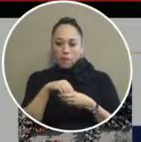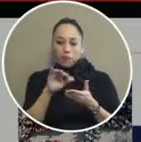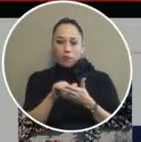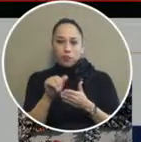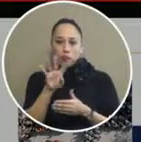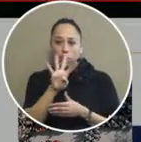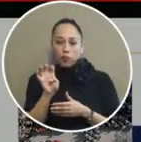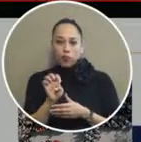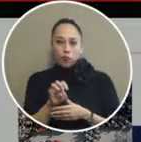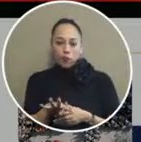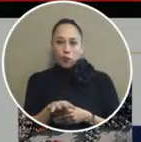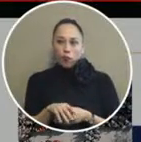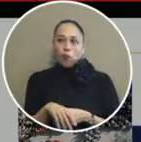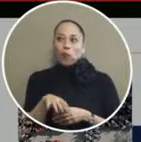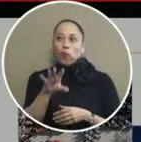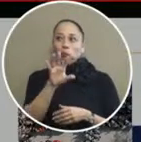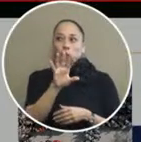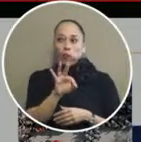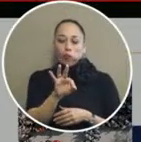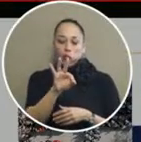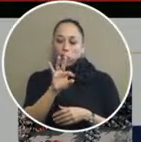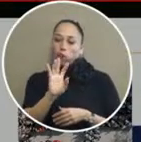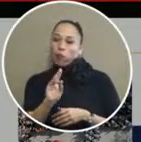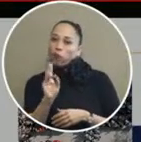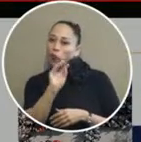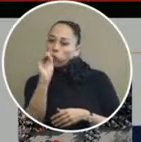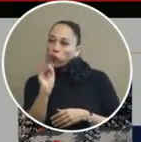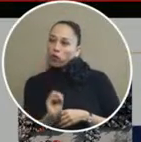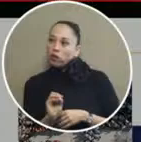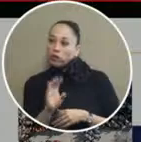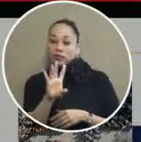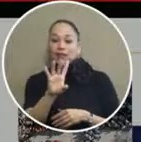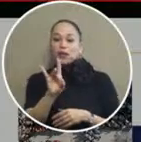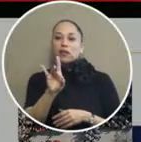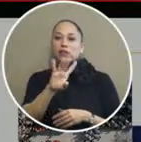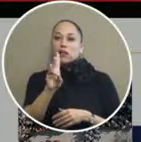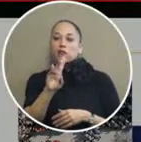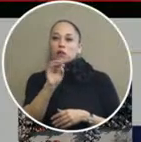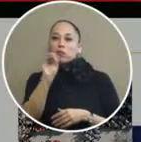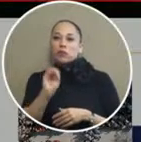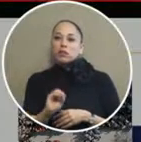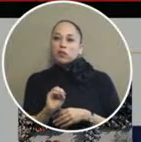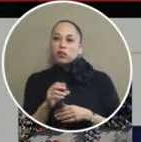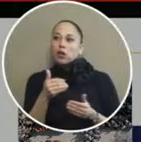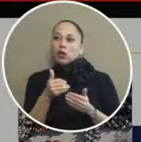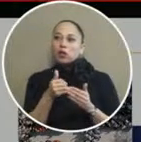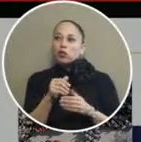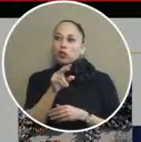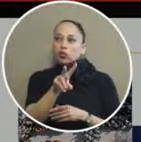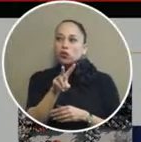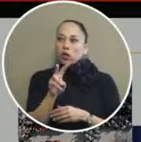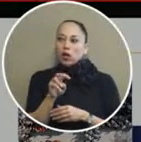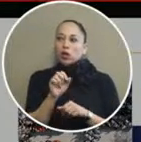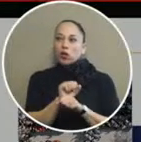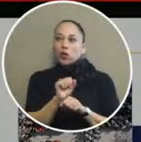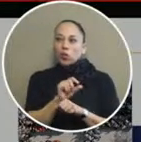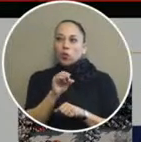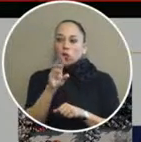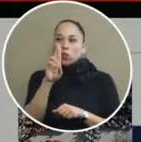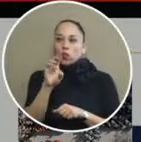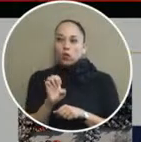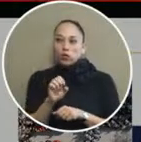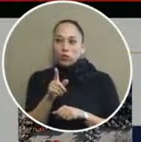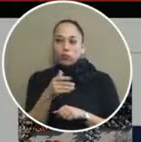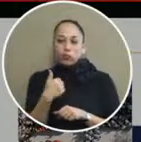survey. So we're at 87%, which reflects close to 5,200 of our workforce. So